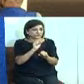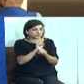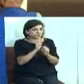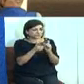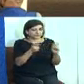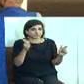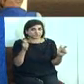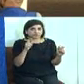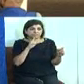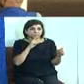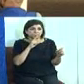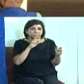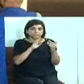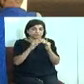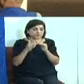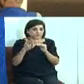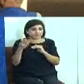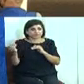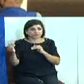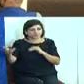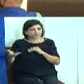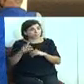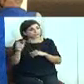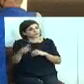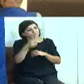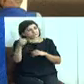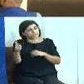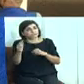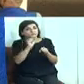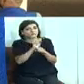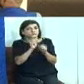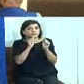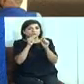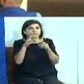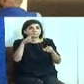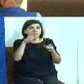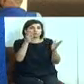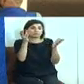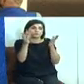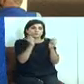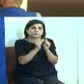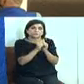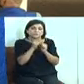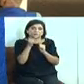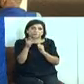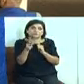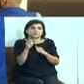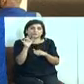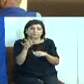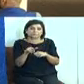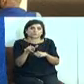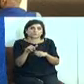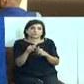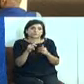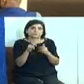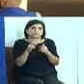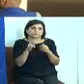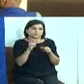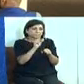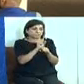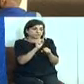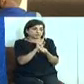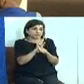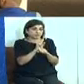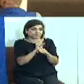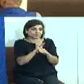community, but also invite others to work with and serve with him in that effort endeavored. And so